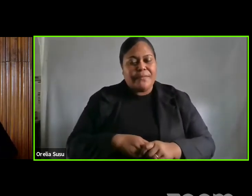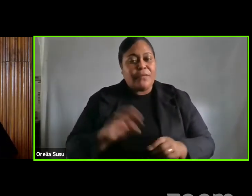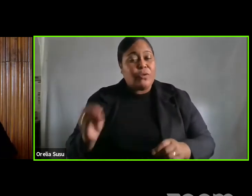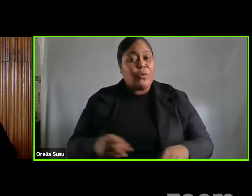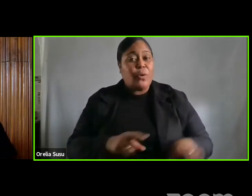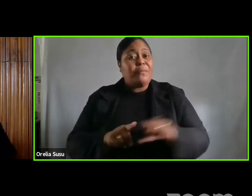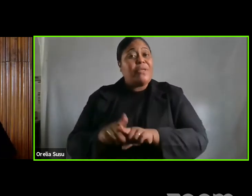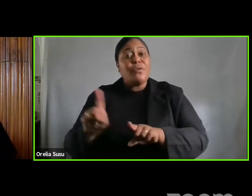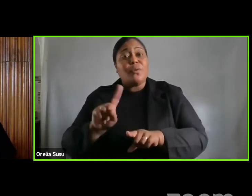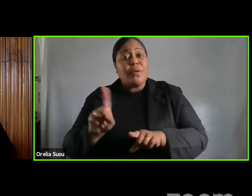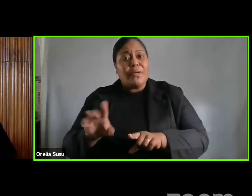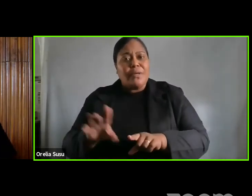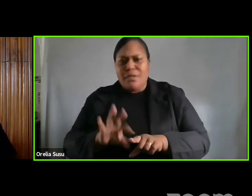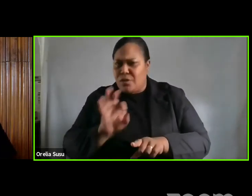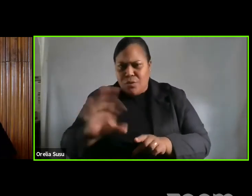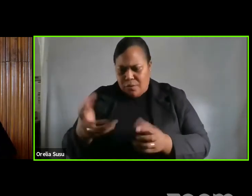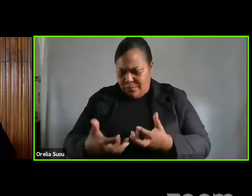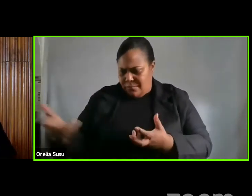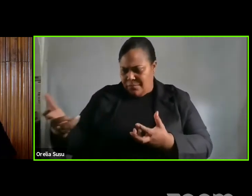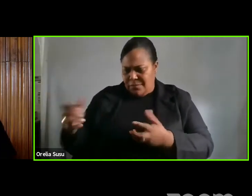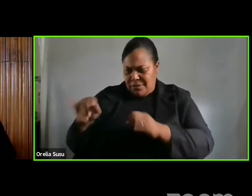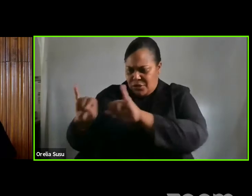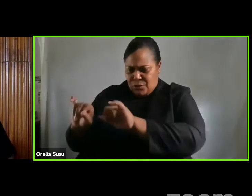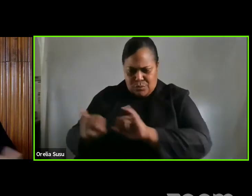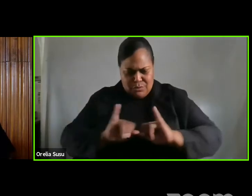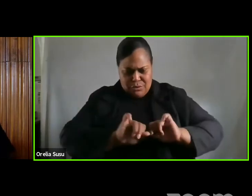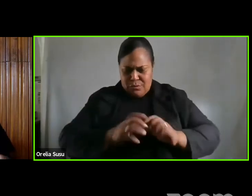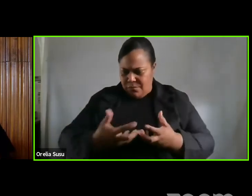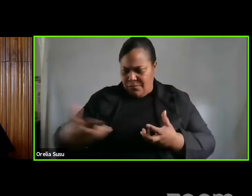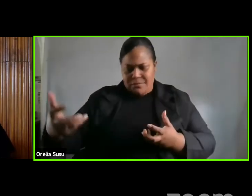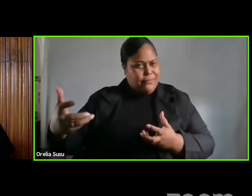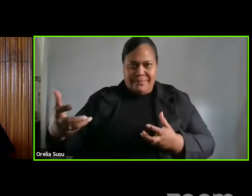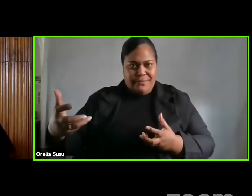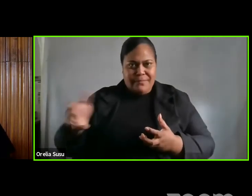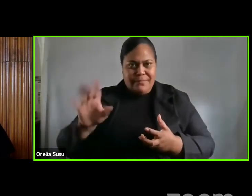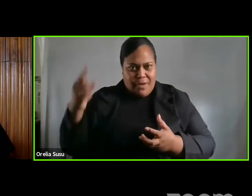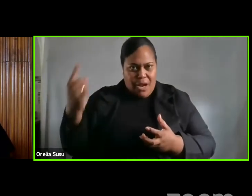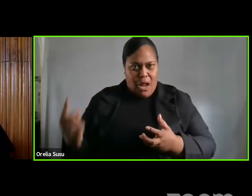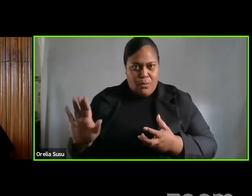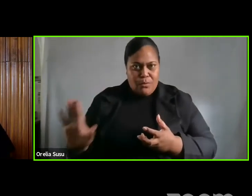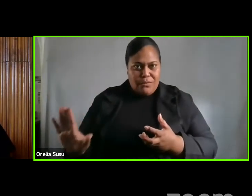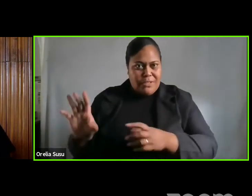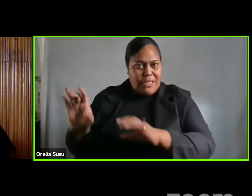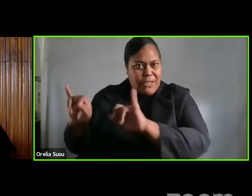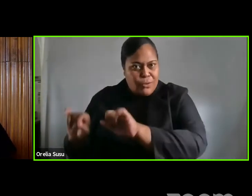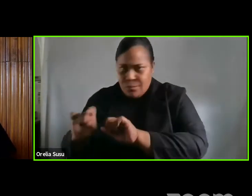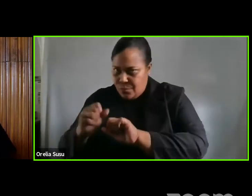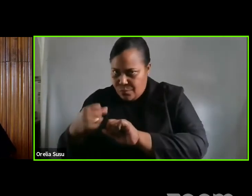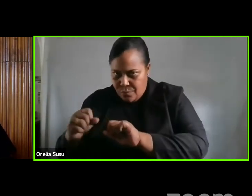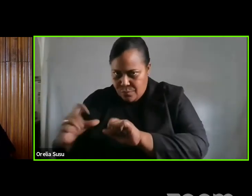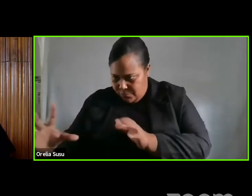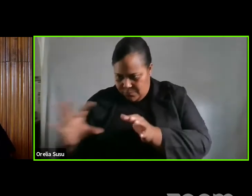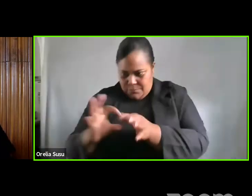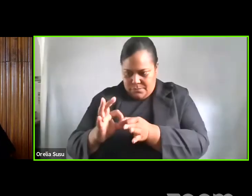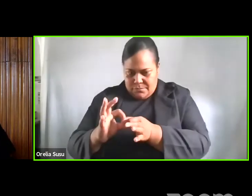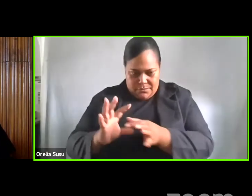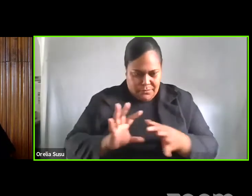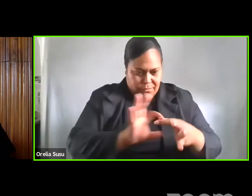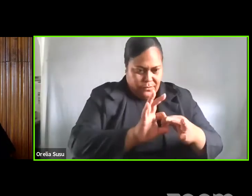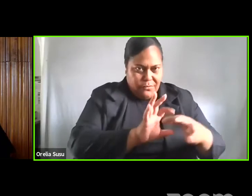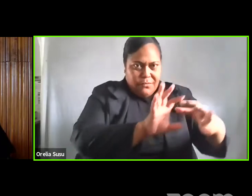differentiate an issue away from on into a silo issue it really links in all these issues that happens